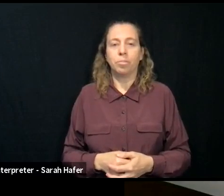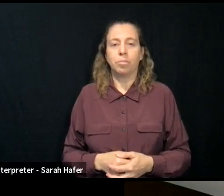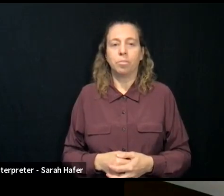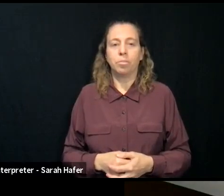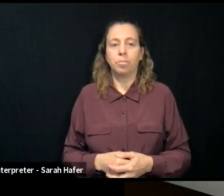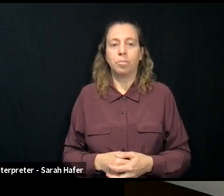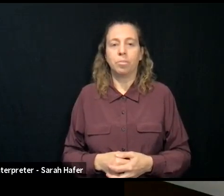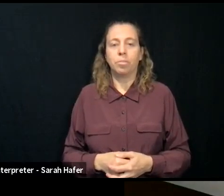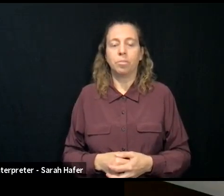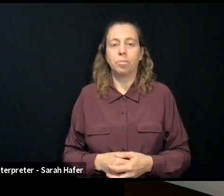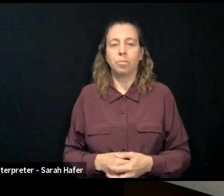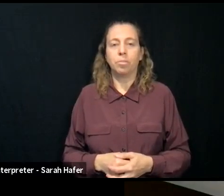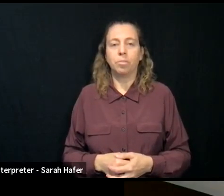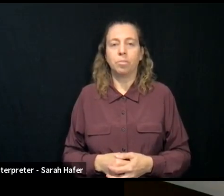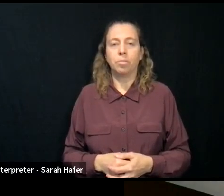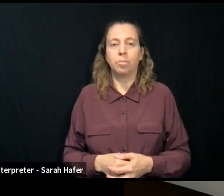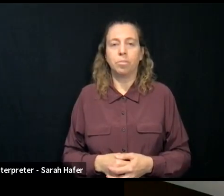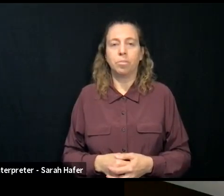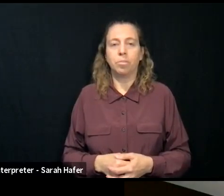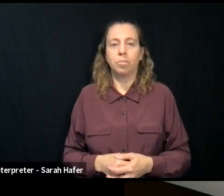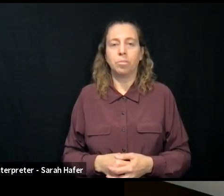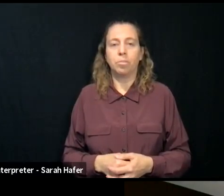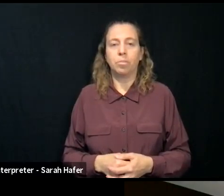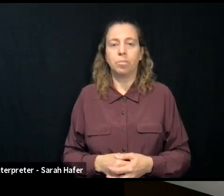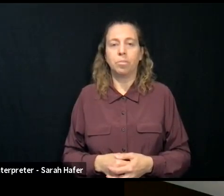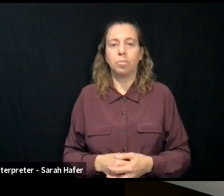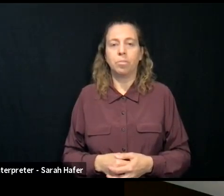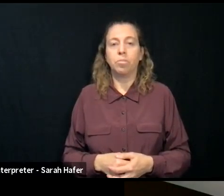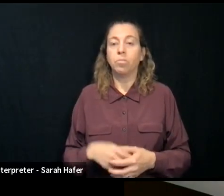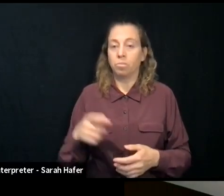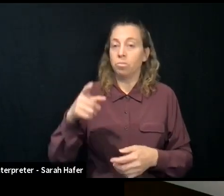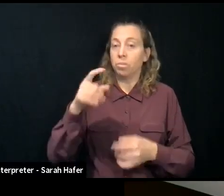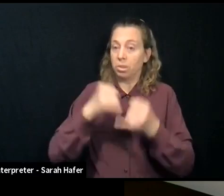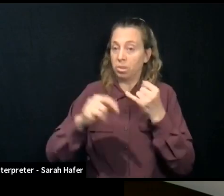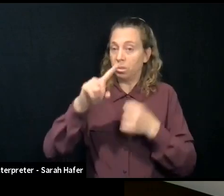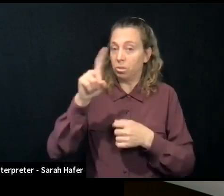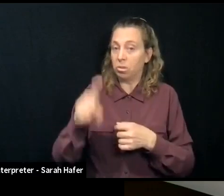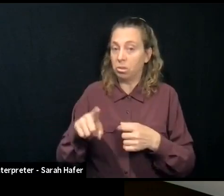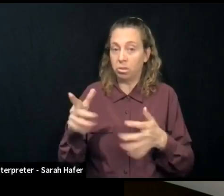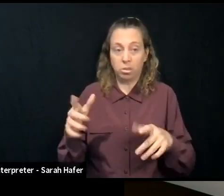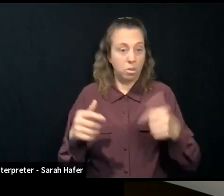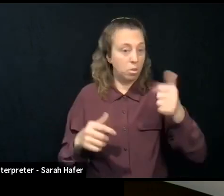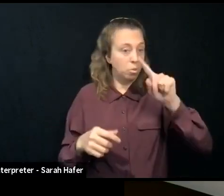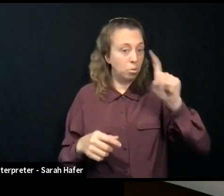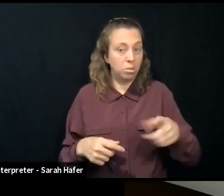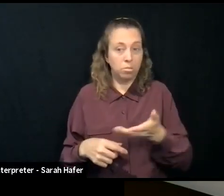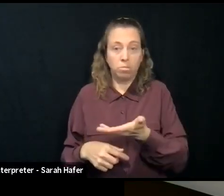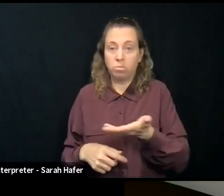That was the last question we have. Do we have any other questions too?